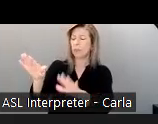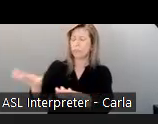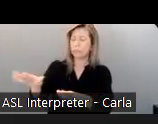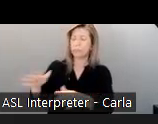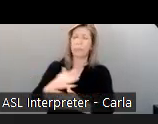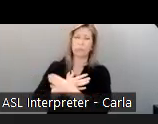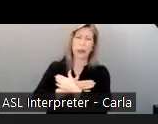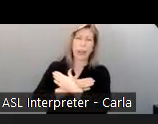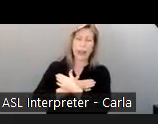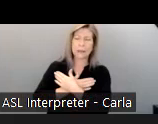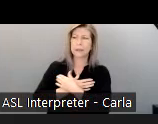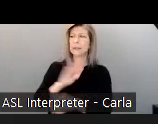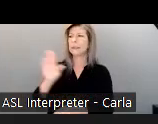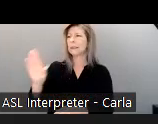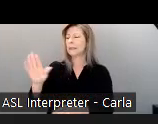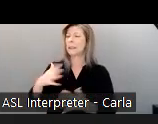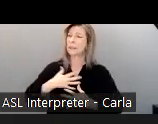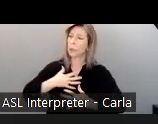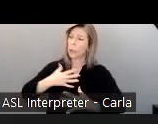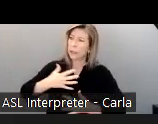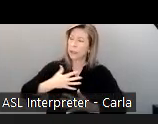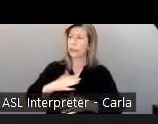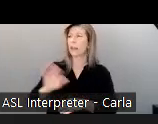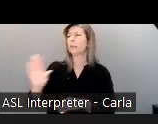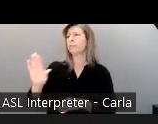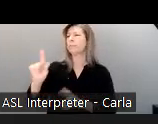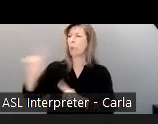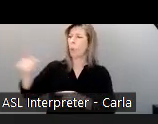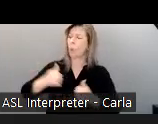have a bubble bath, all those things are